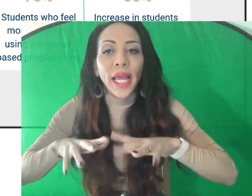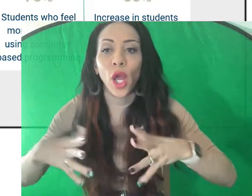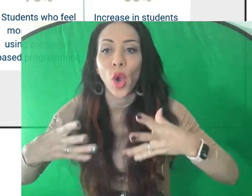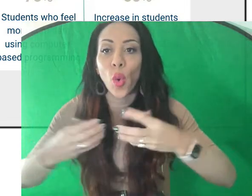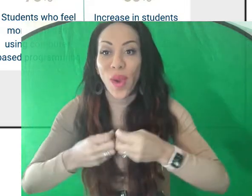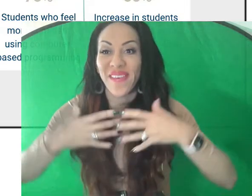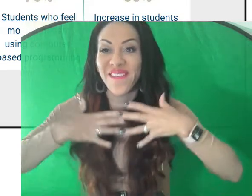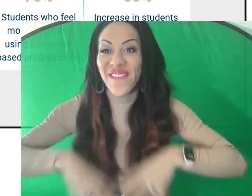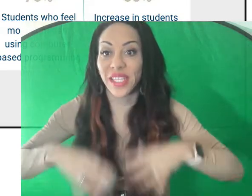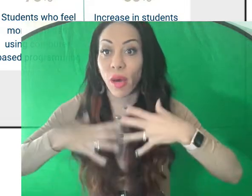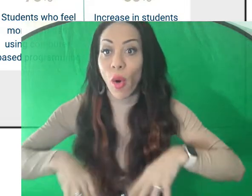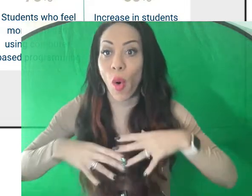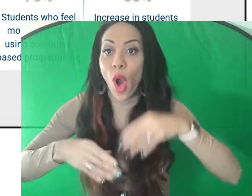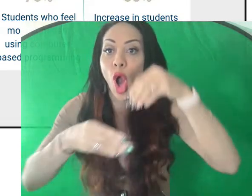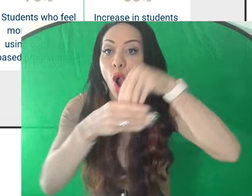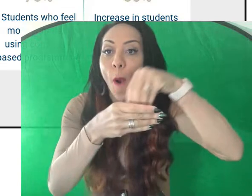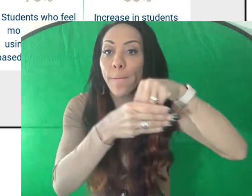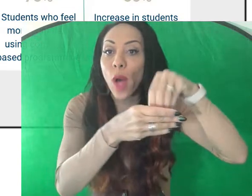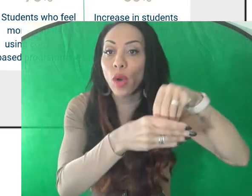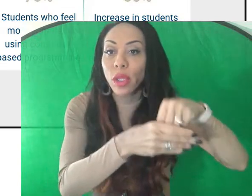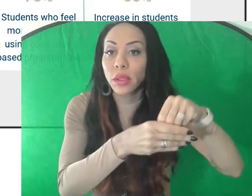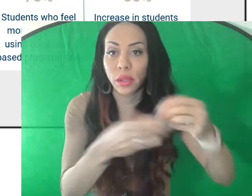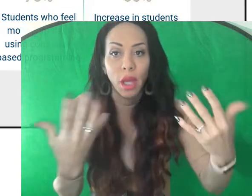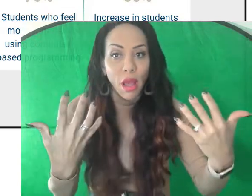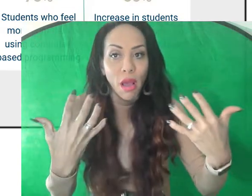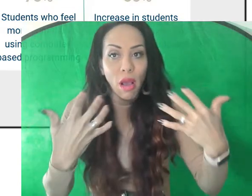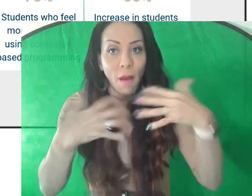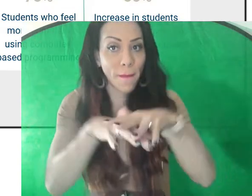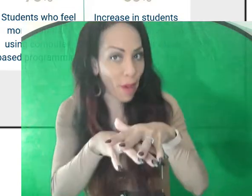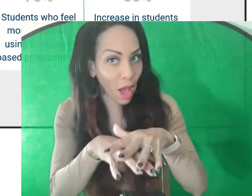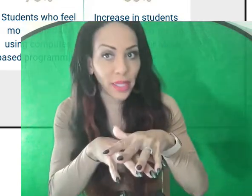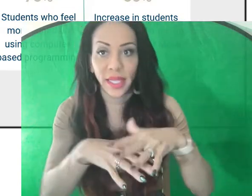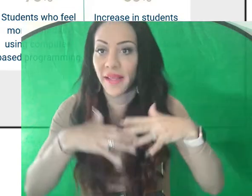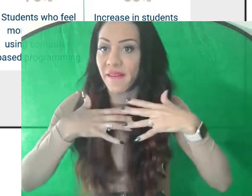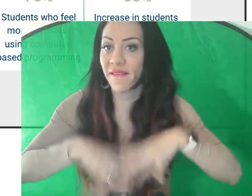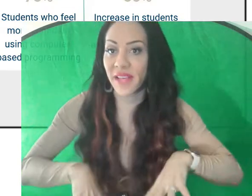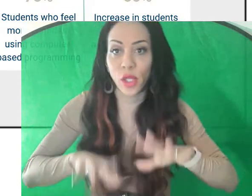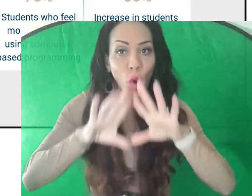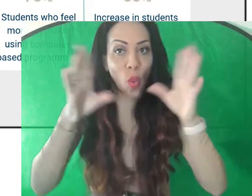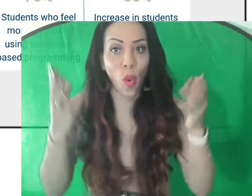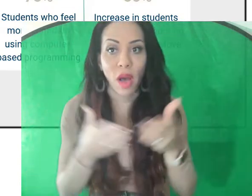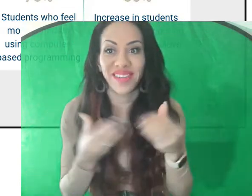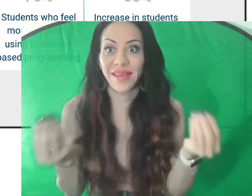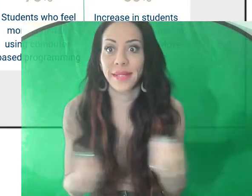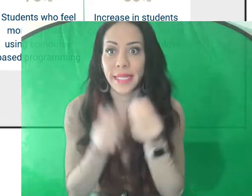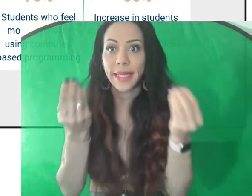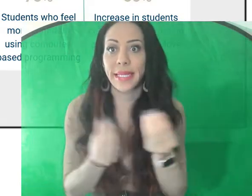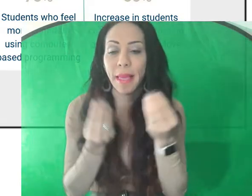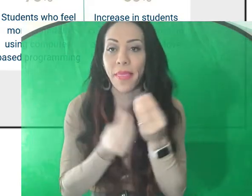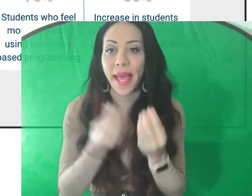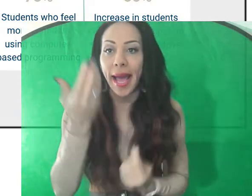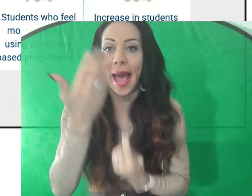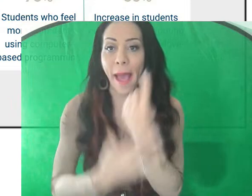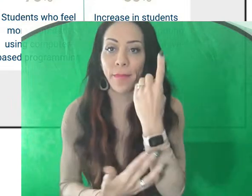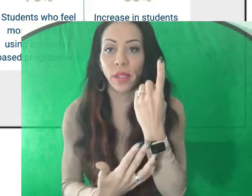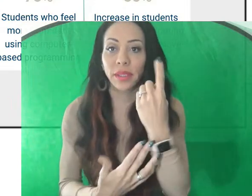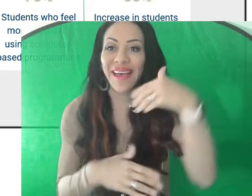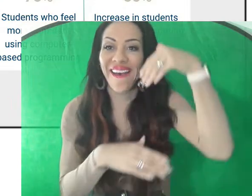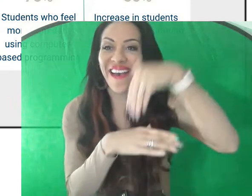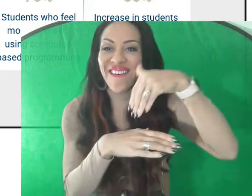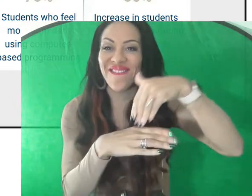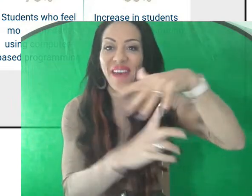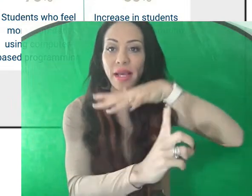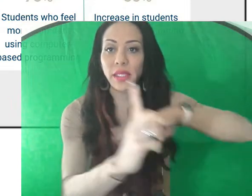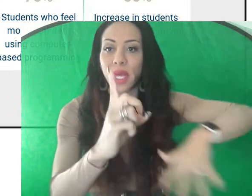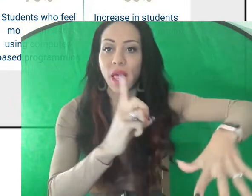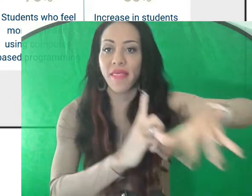digital components, that when combined in the physical world make something happen that interacts with the environment around it. So it exists in the